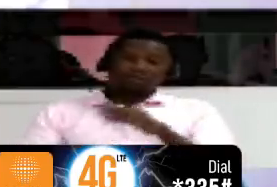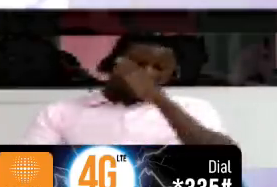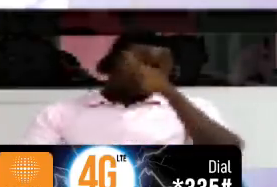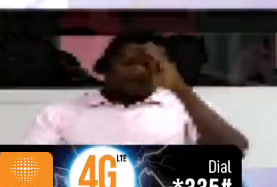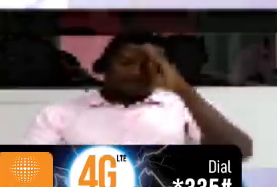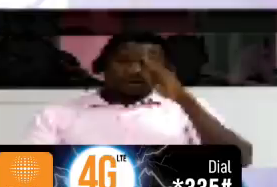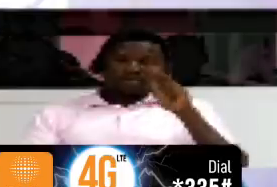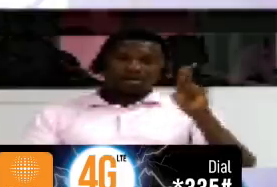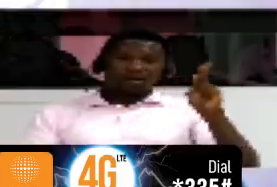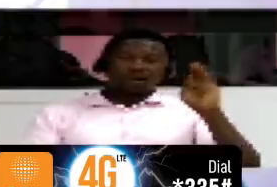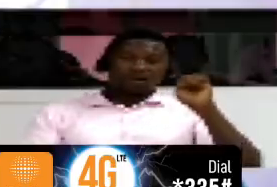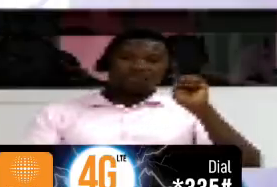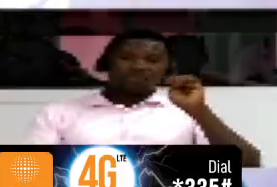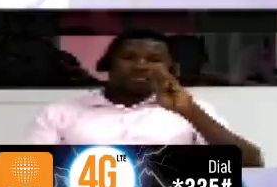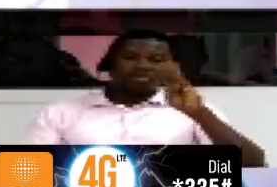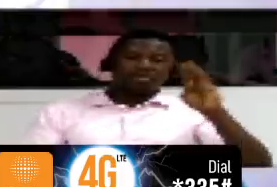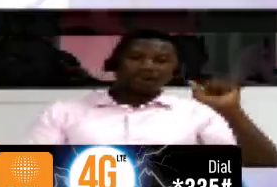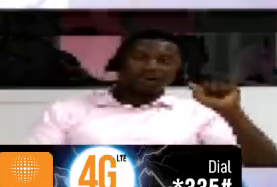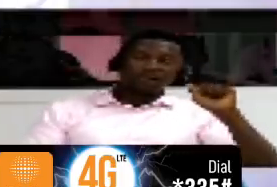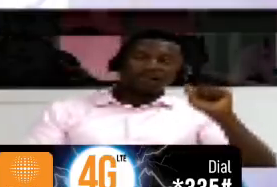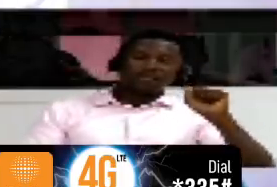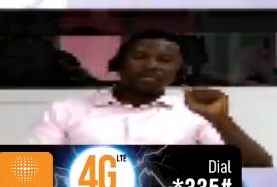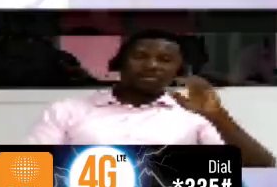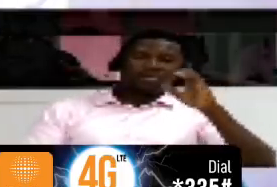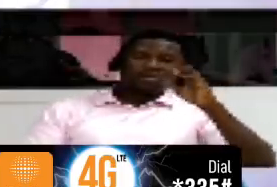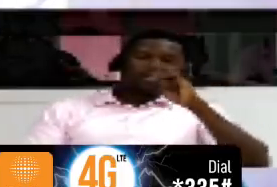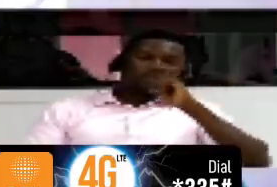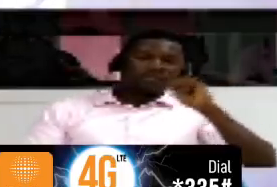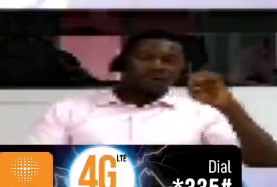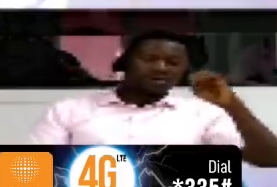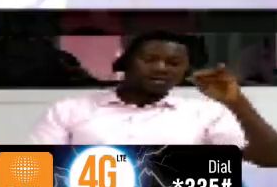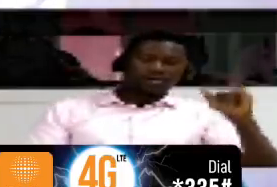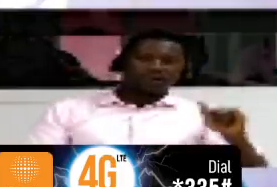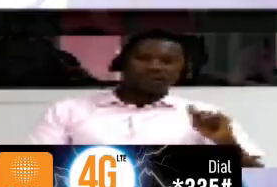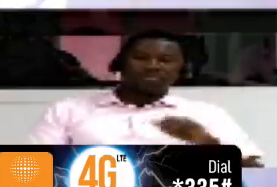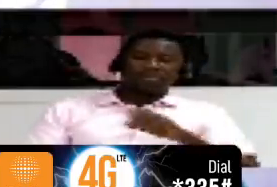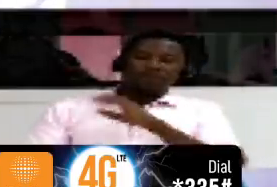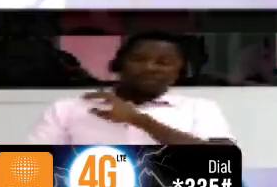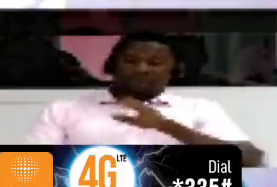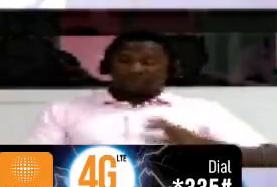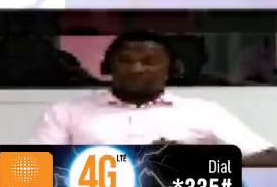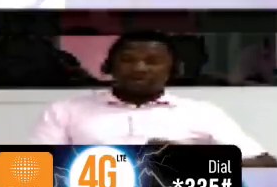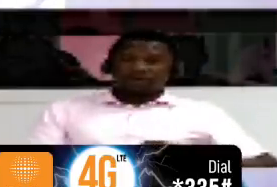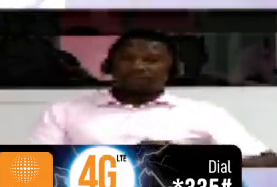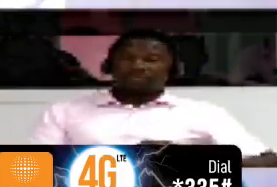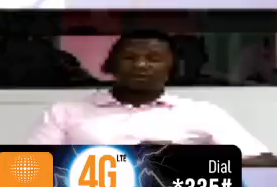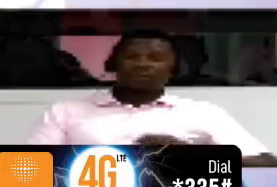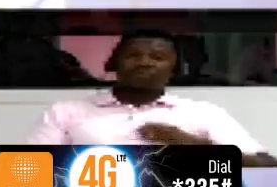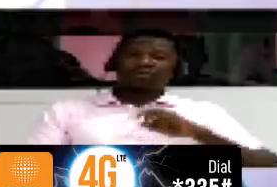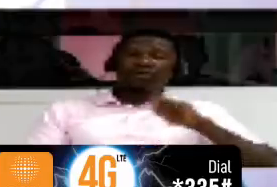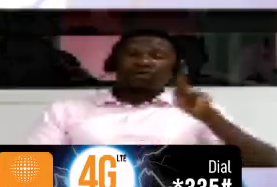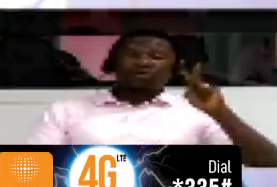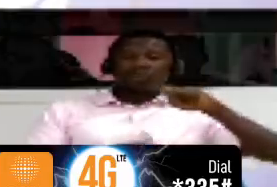Brikama. Yes. Yes. The chief of Combo Central, the Mosantambojang, was also present.